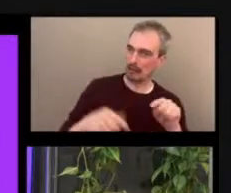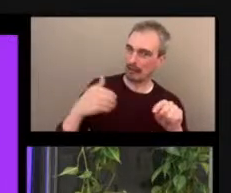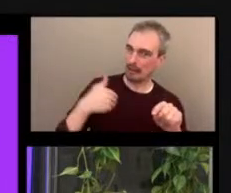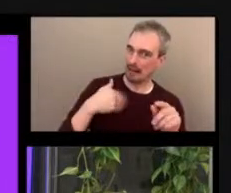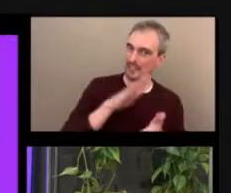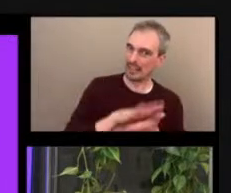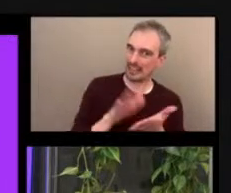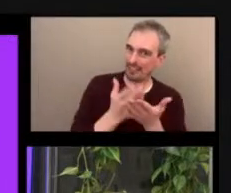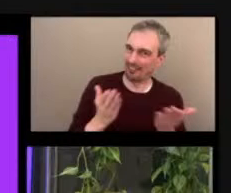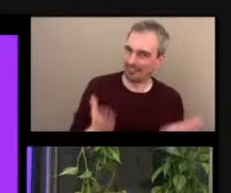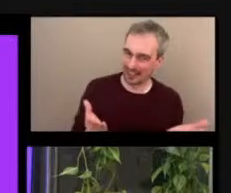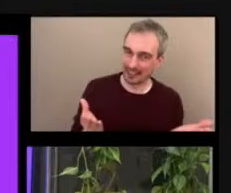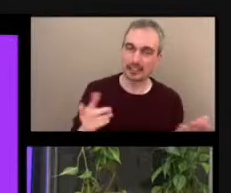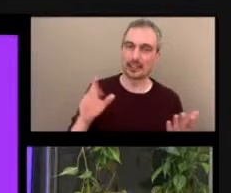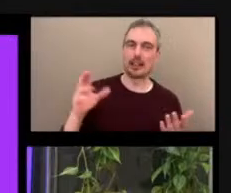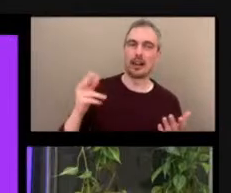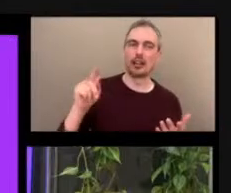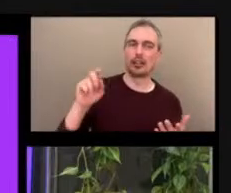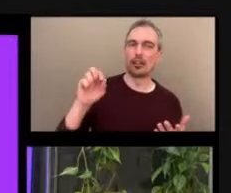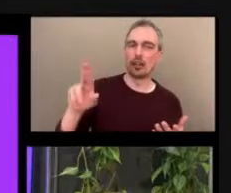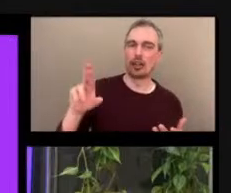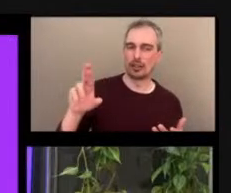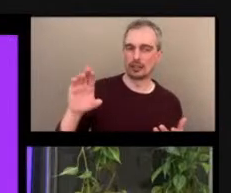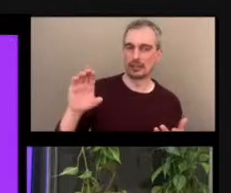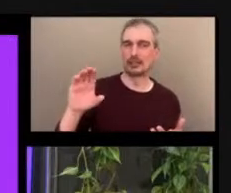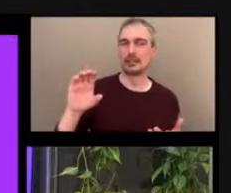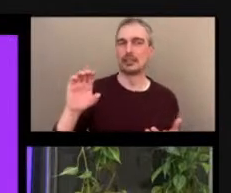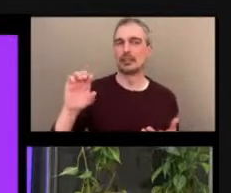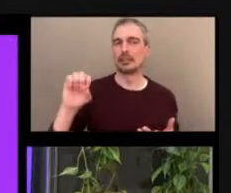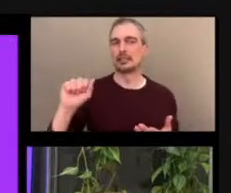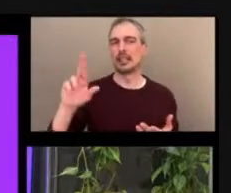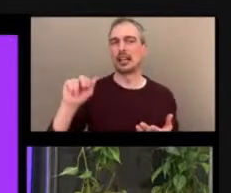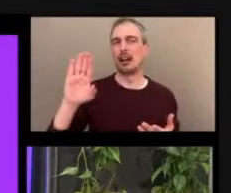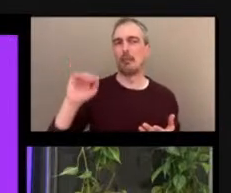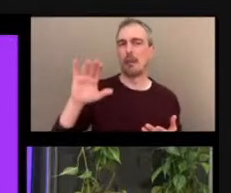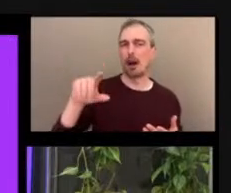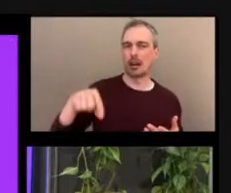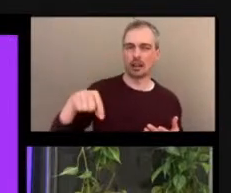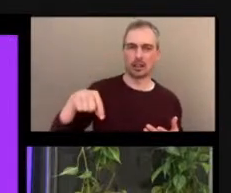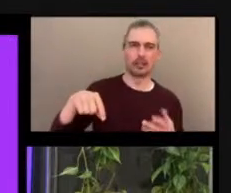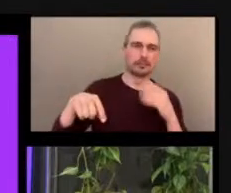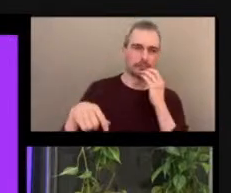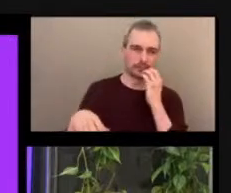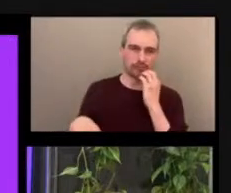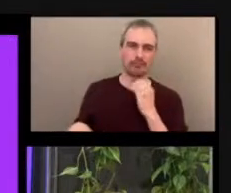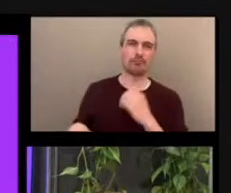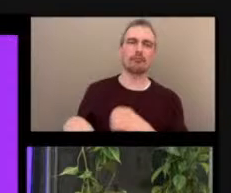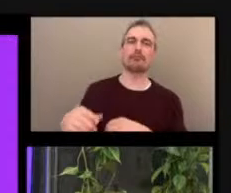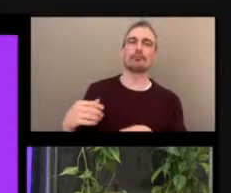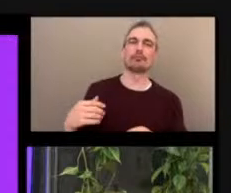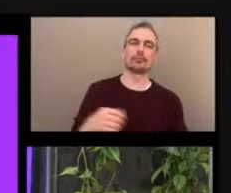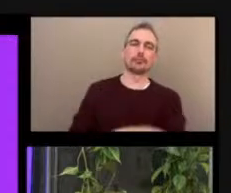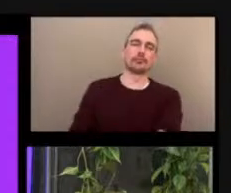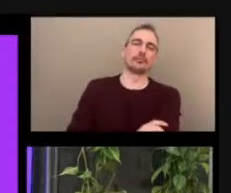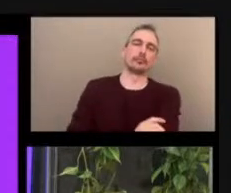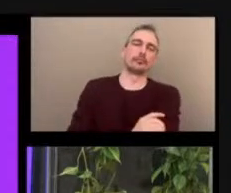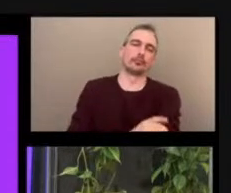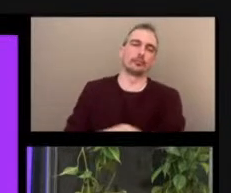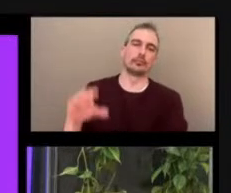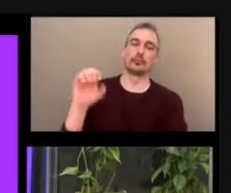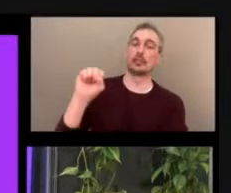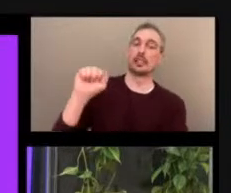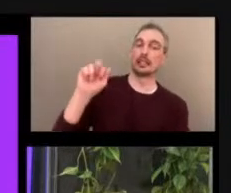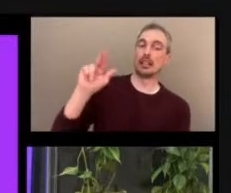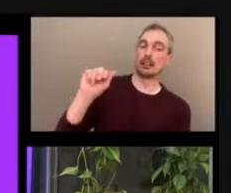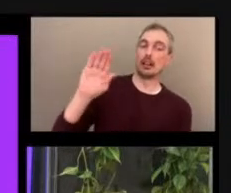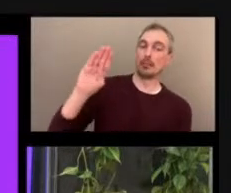be aware of the limitations of some of the tools that we use to validate accessibility. So specifically, he contends that